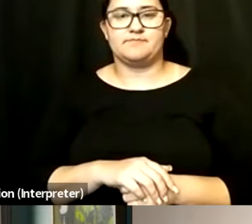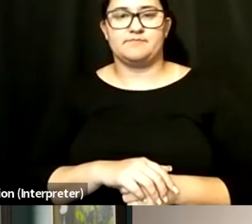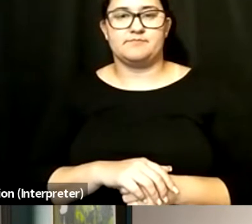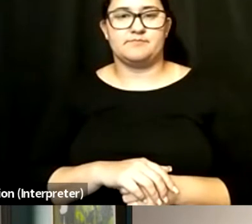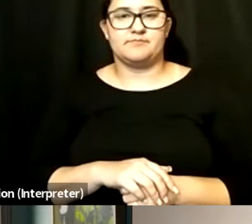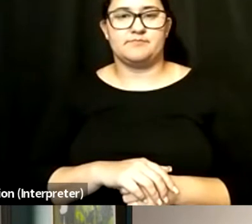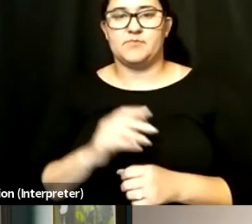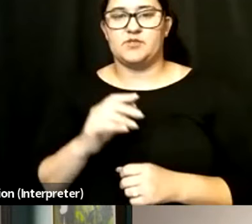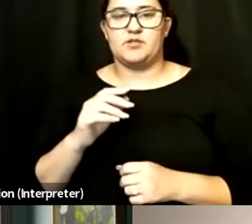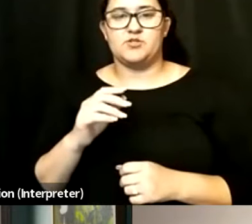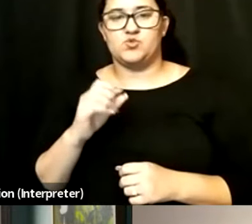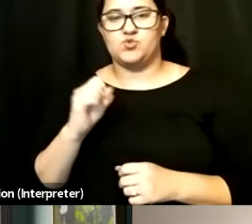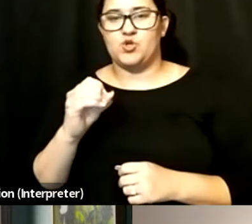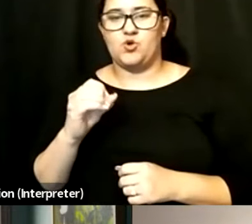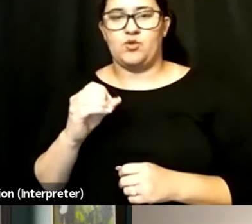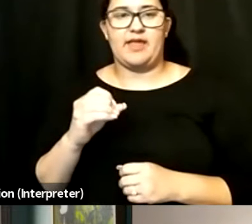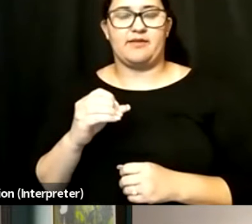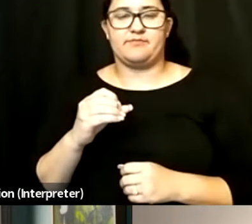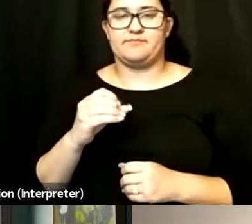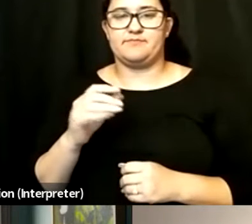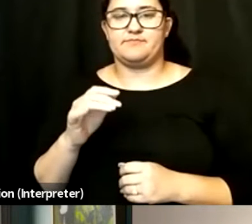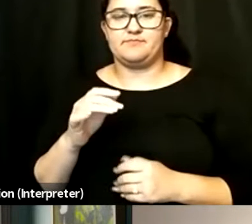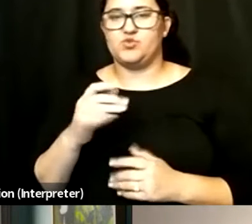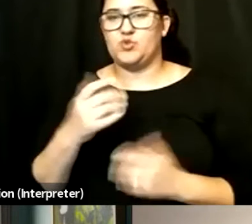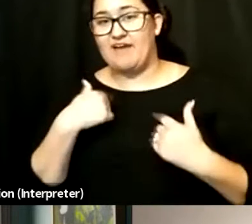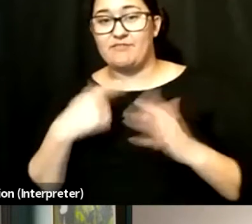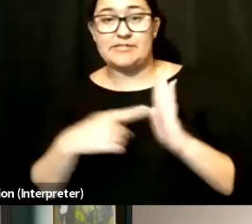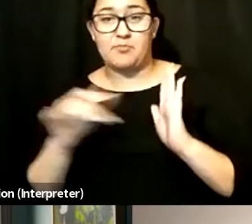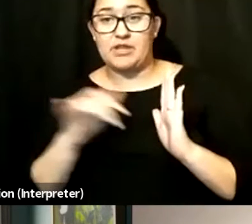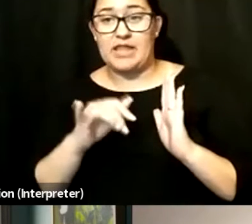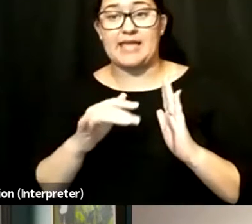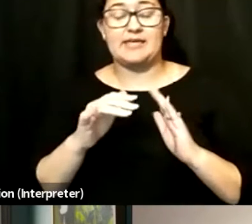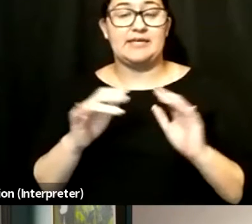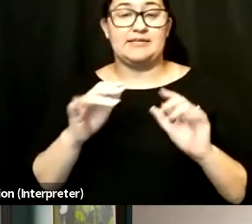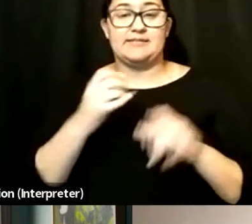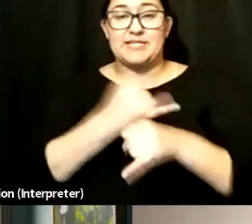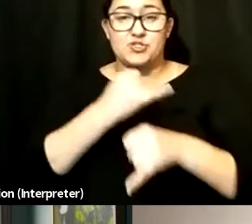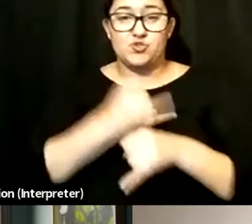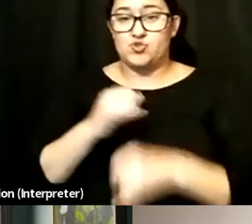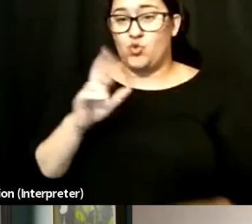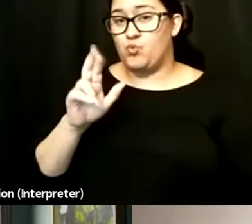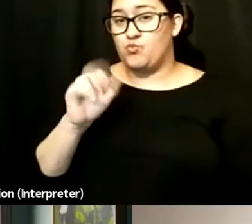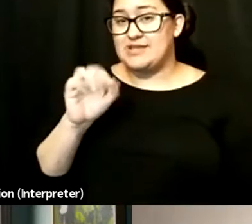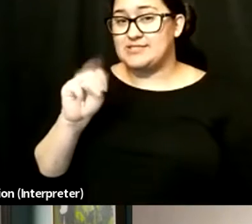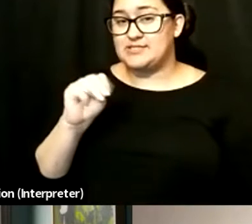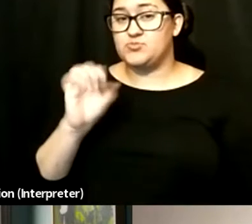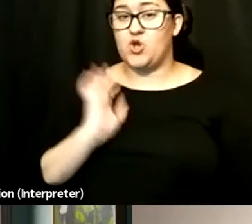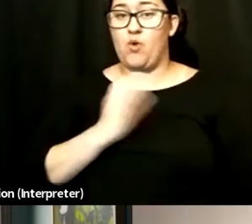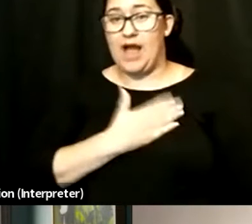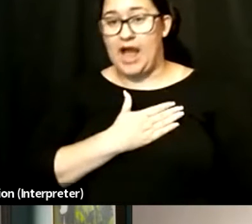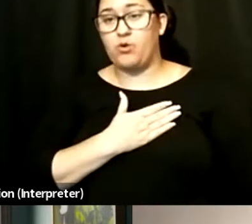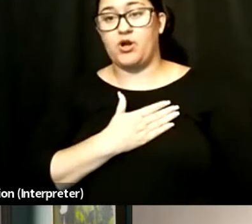racism and institutional racism and things like that. And so our fates are very deeply tied together,